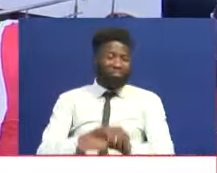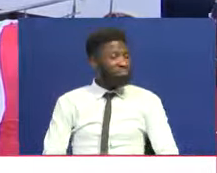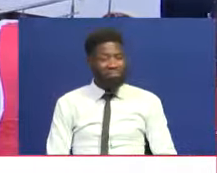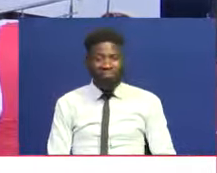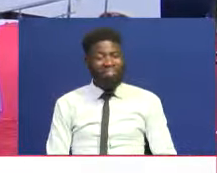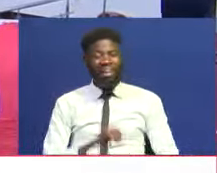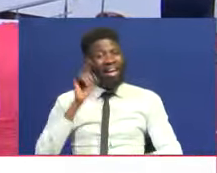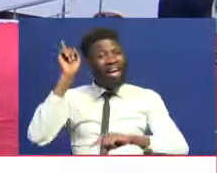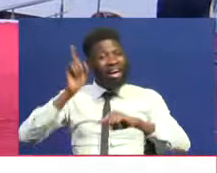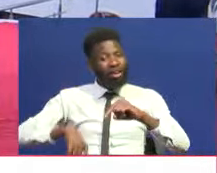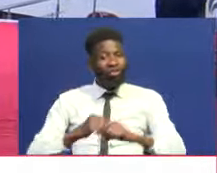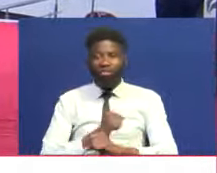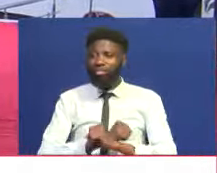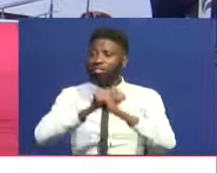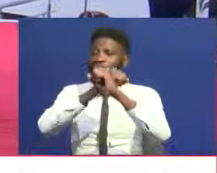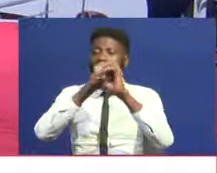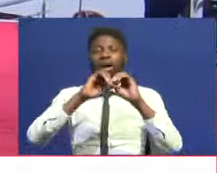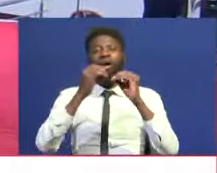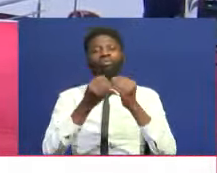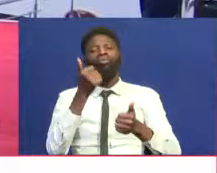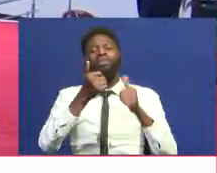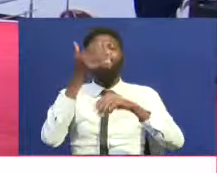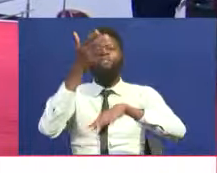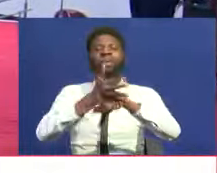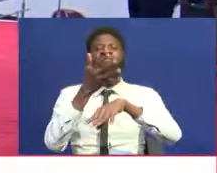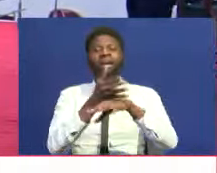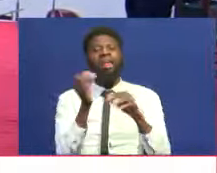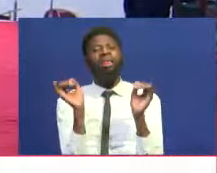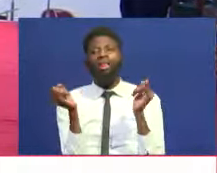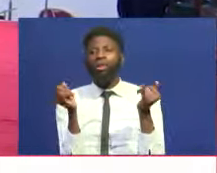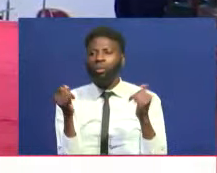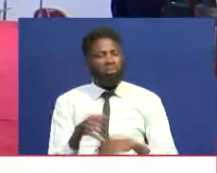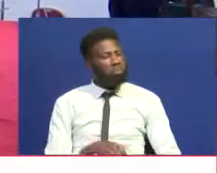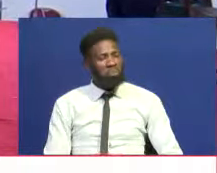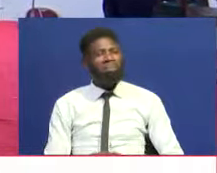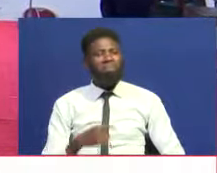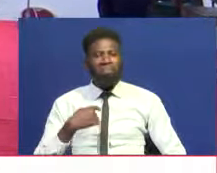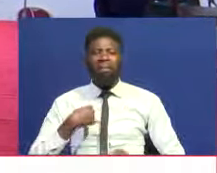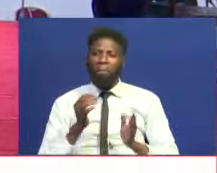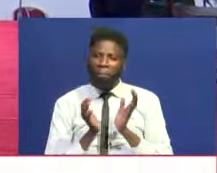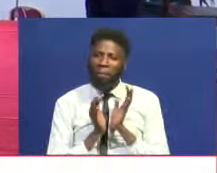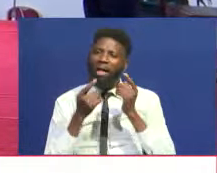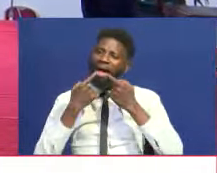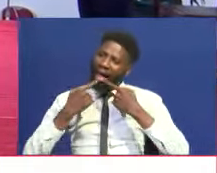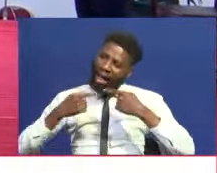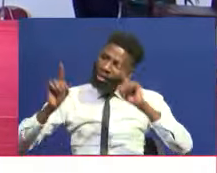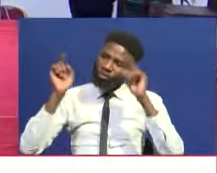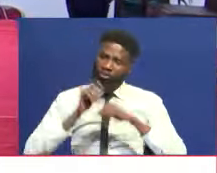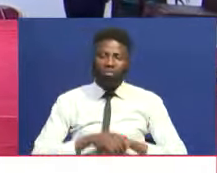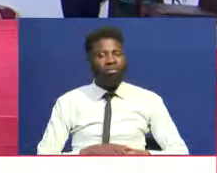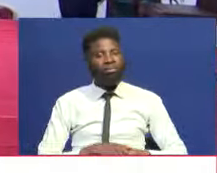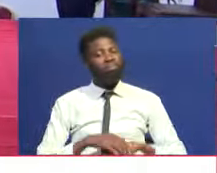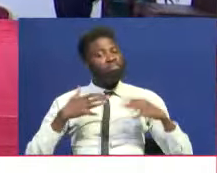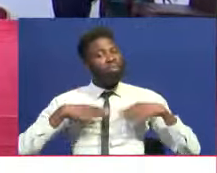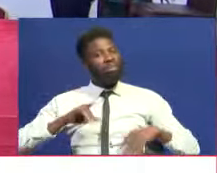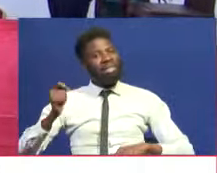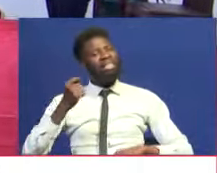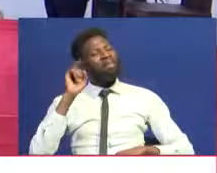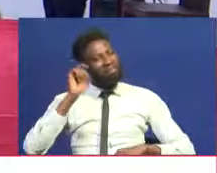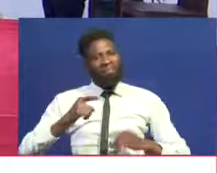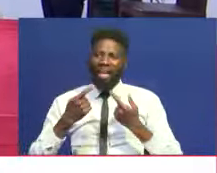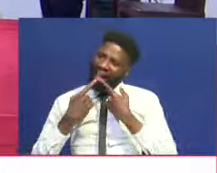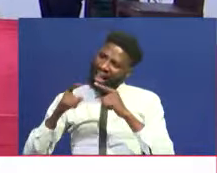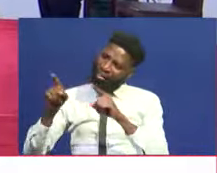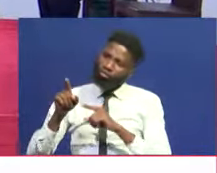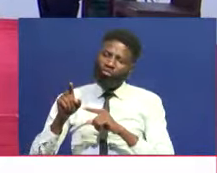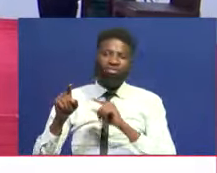cannot defend an organization that runs on fake news. And I will call them out, as Kenyans should call them out. We must stick